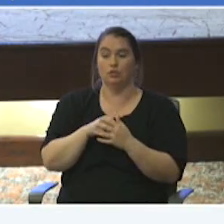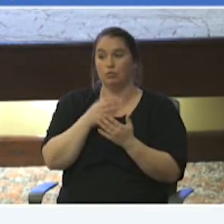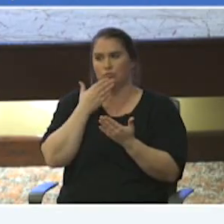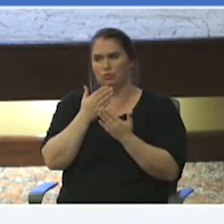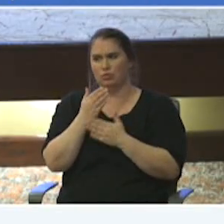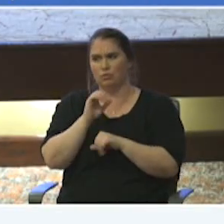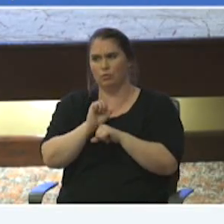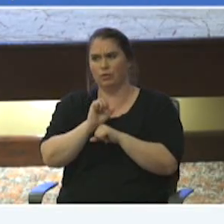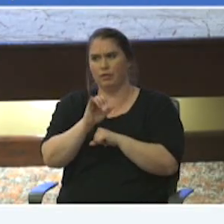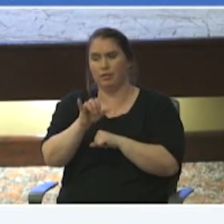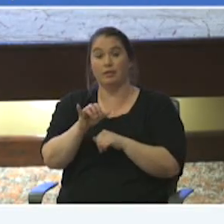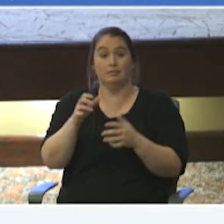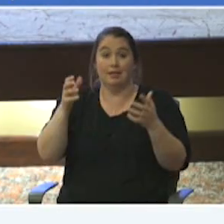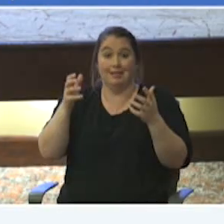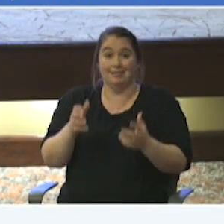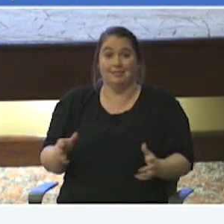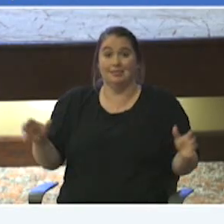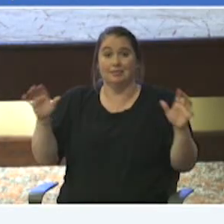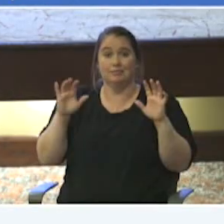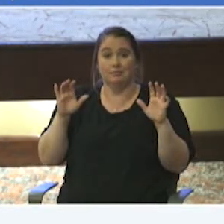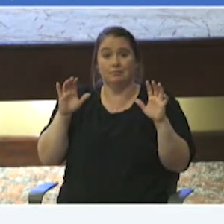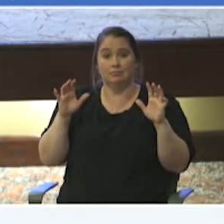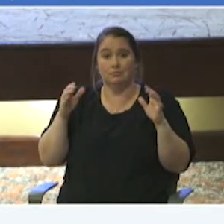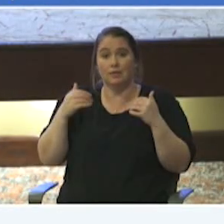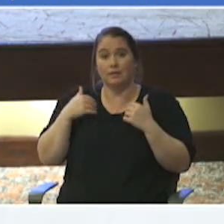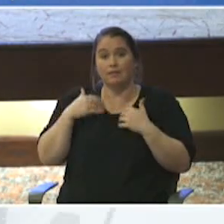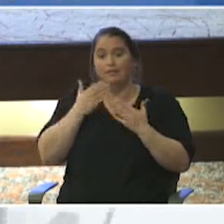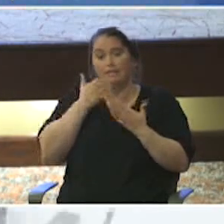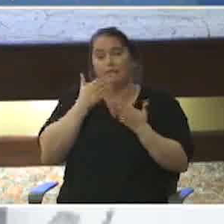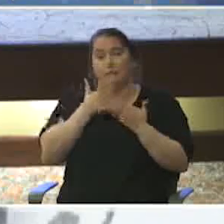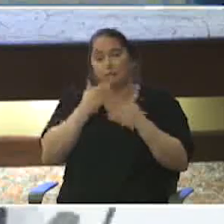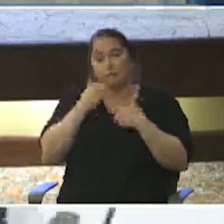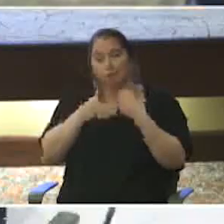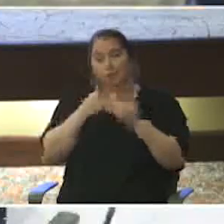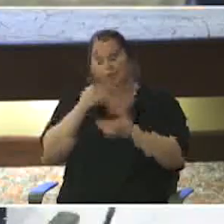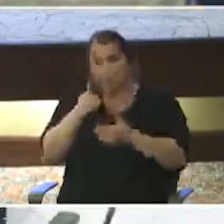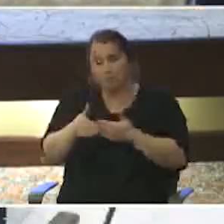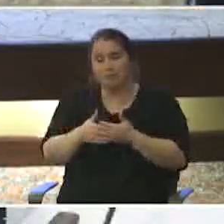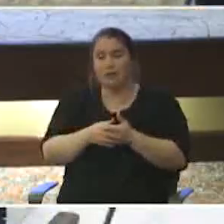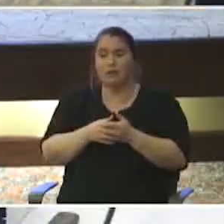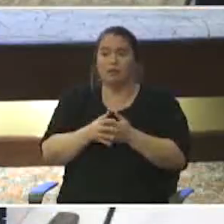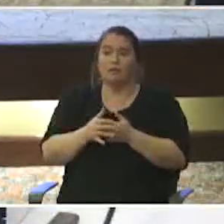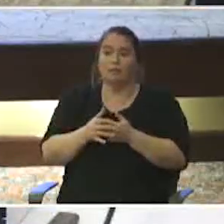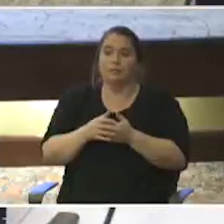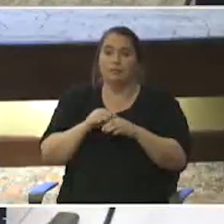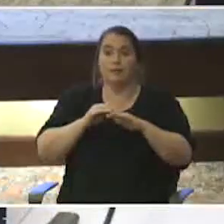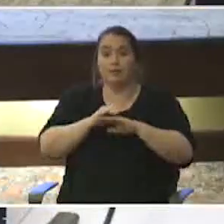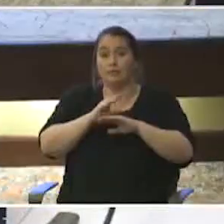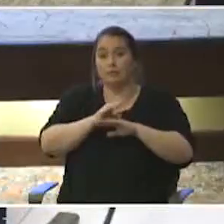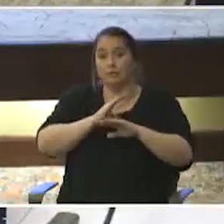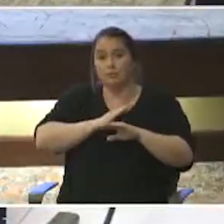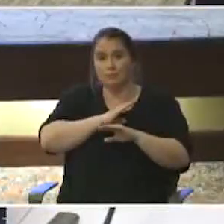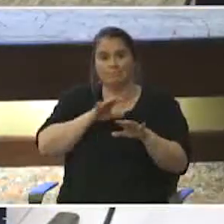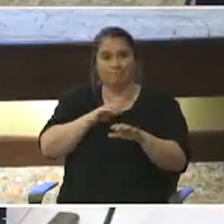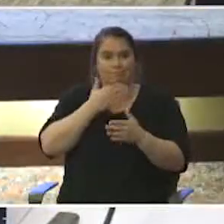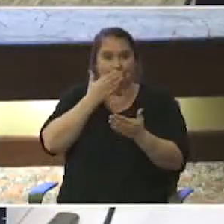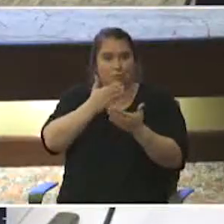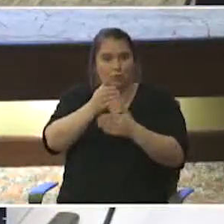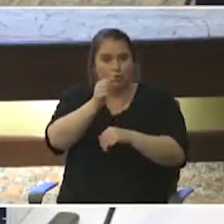And that's all we have. It was a great process. The advisory board did a good job being thorough